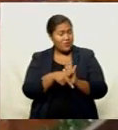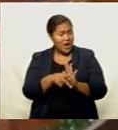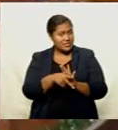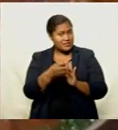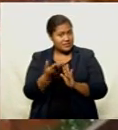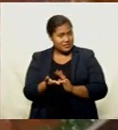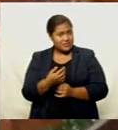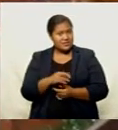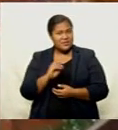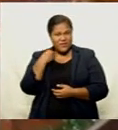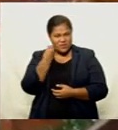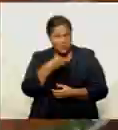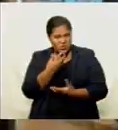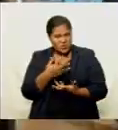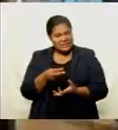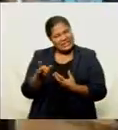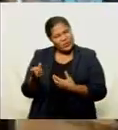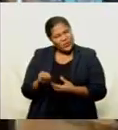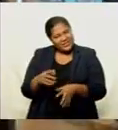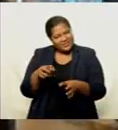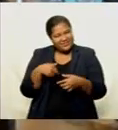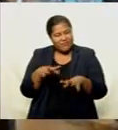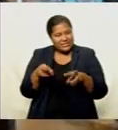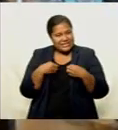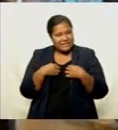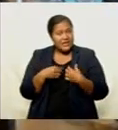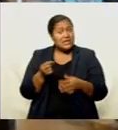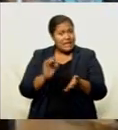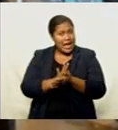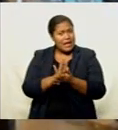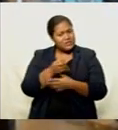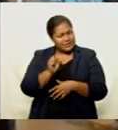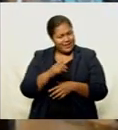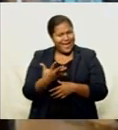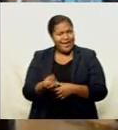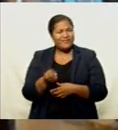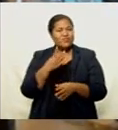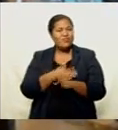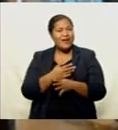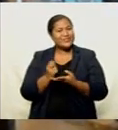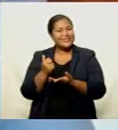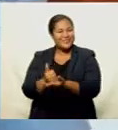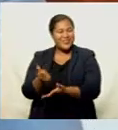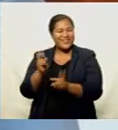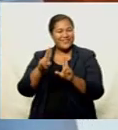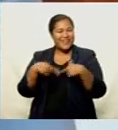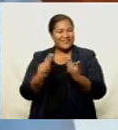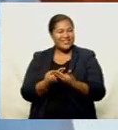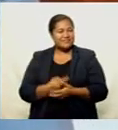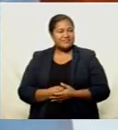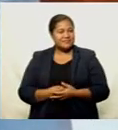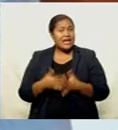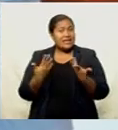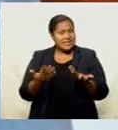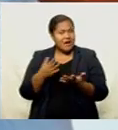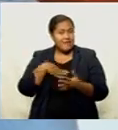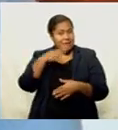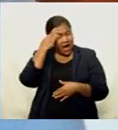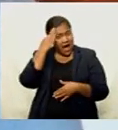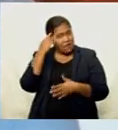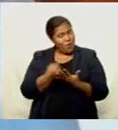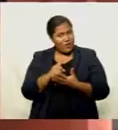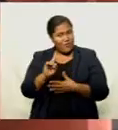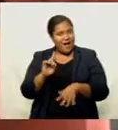of food and the wages. She is happy she still has this job to support her family. At the moment, my mom is the only